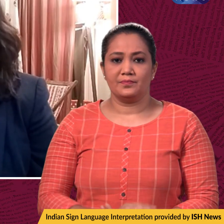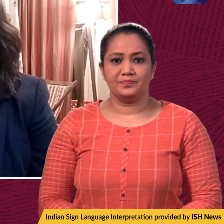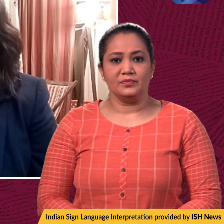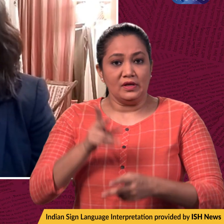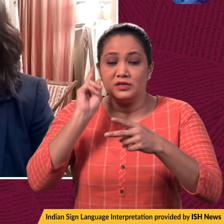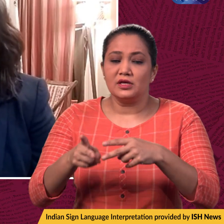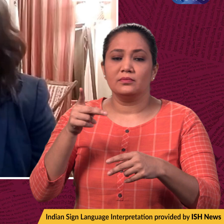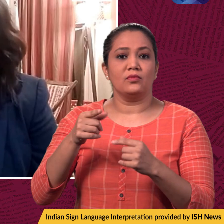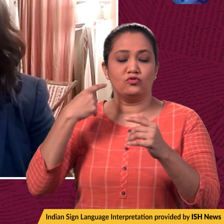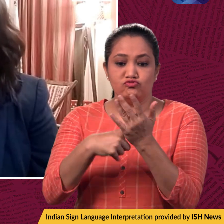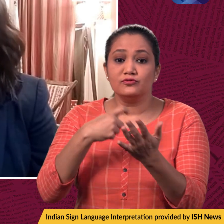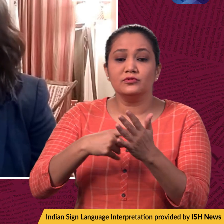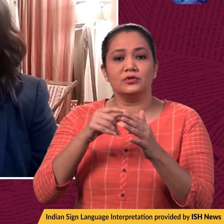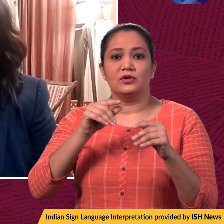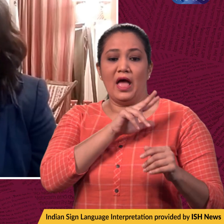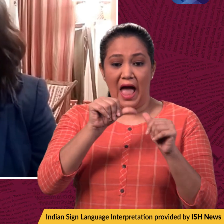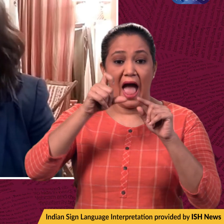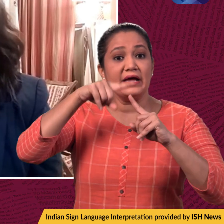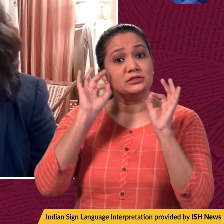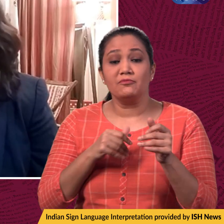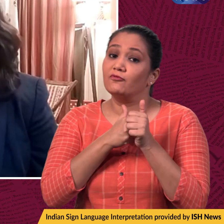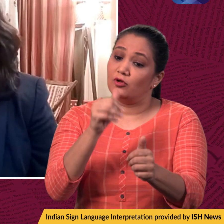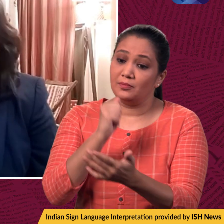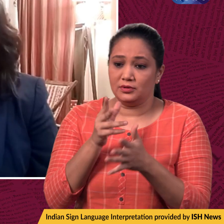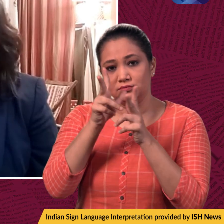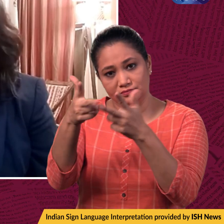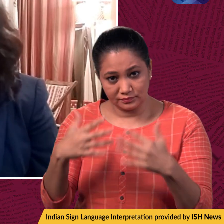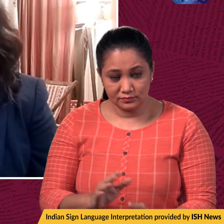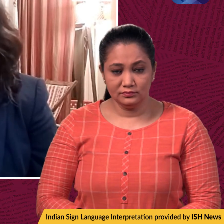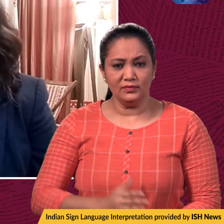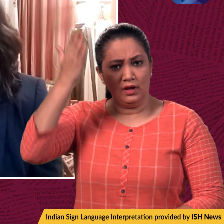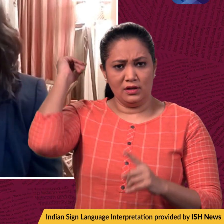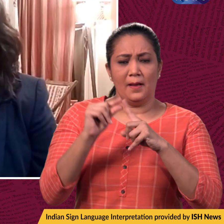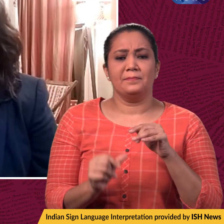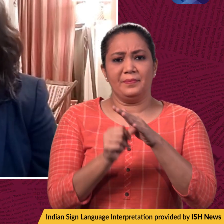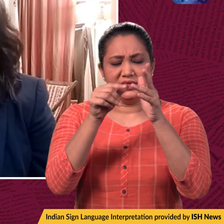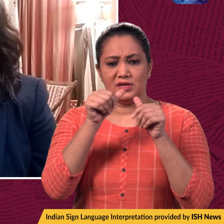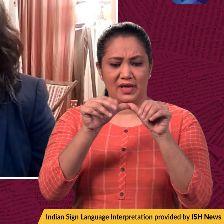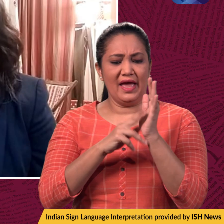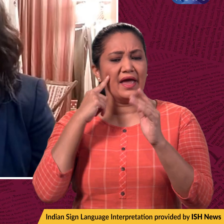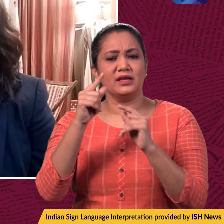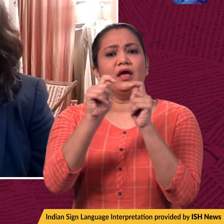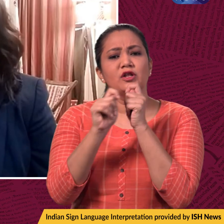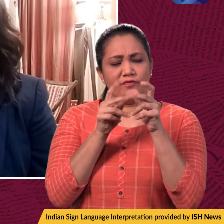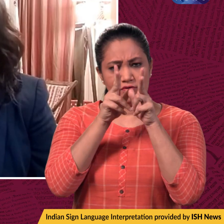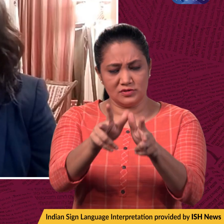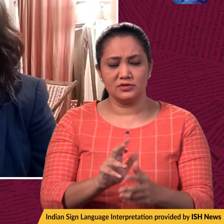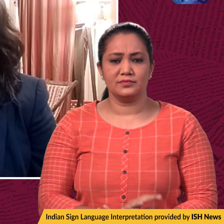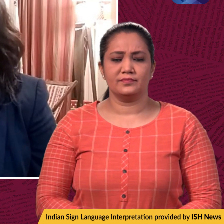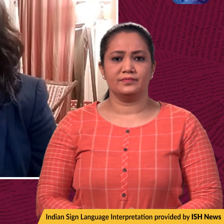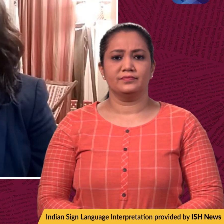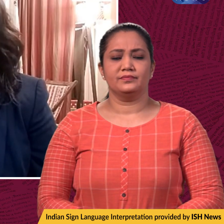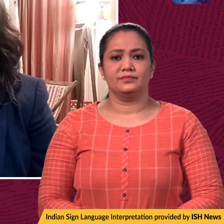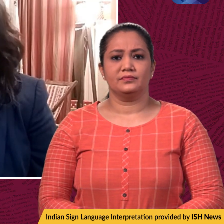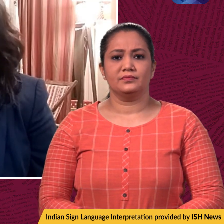they stick to the provisions of the Act." End quote. Earlier, the principal speaking to ANI of this particular school